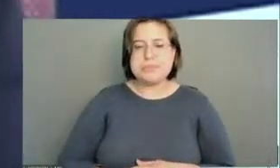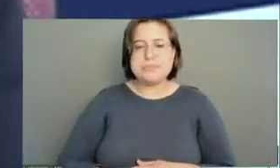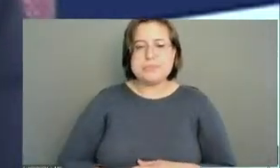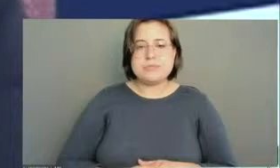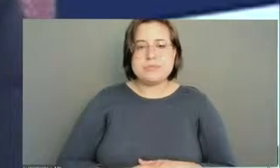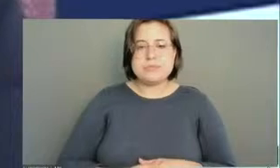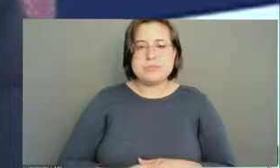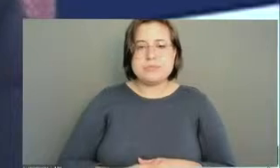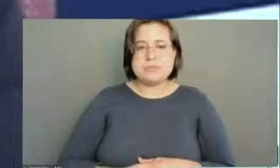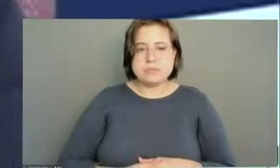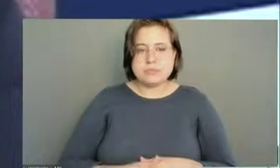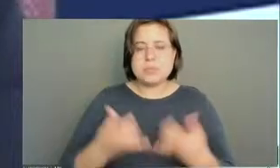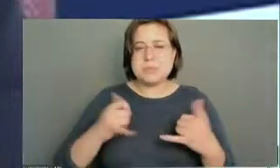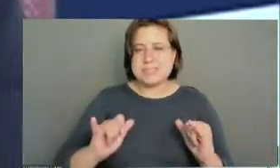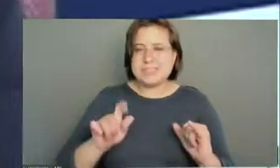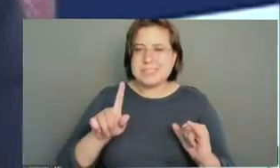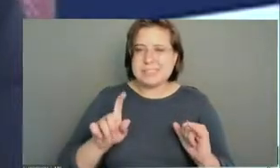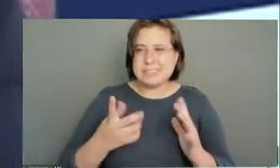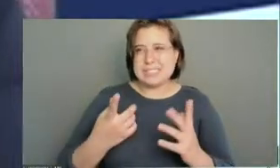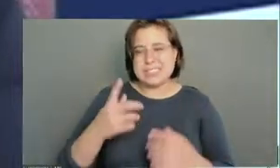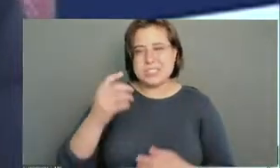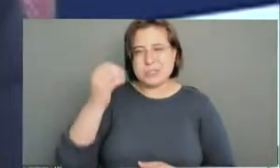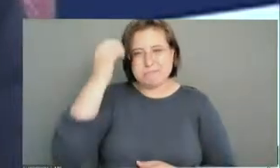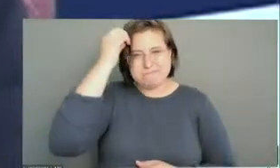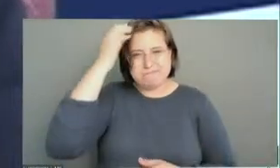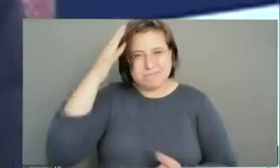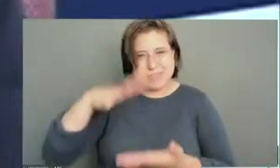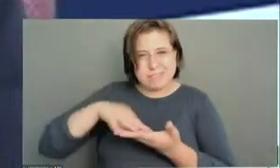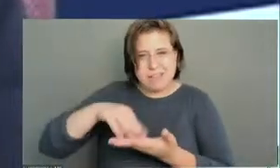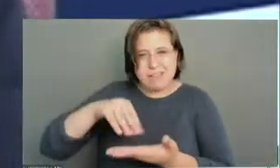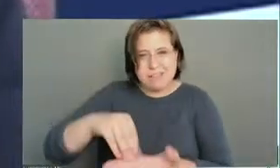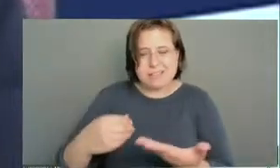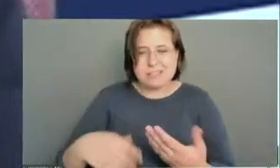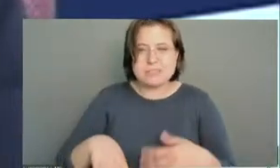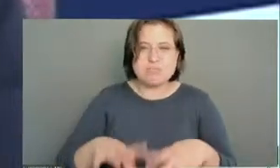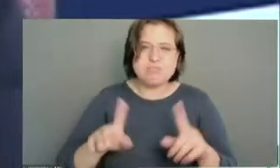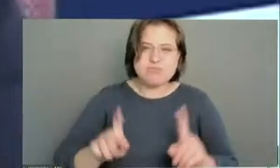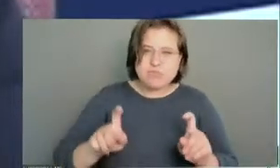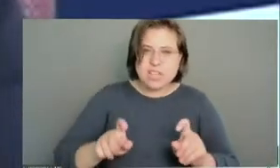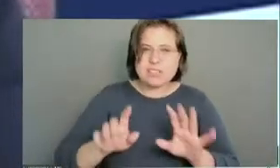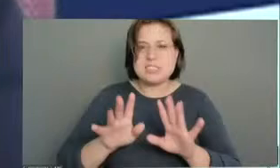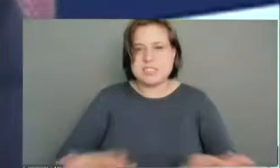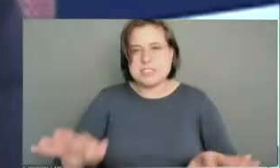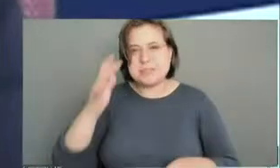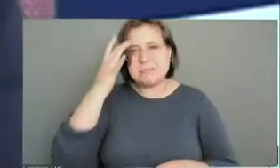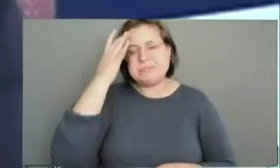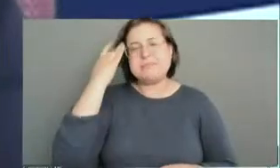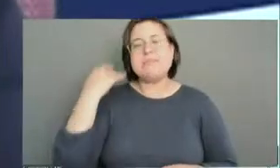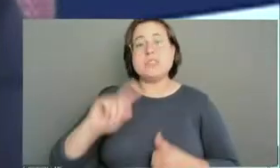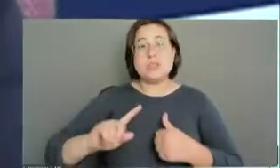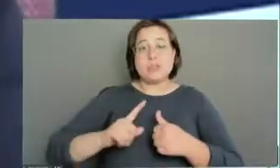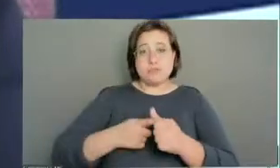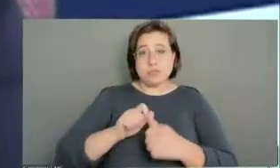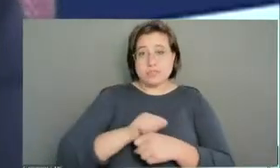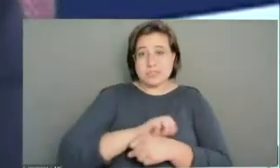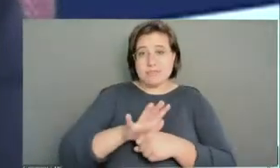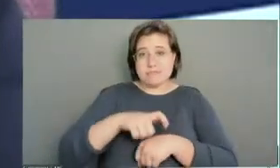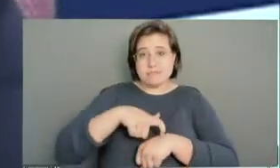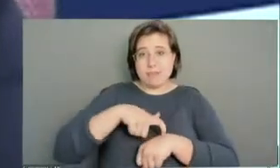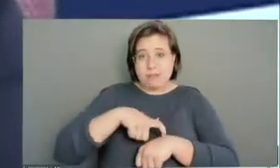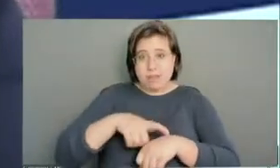well regarding testing and equitable access to testing. In the very first stages of the pandemic, testing sites were disproportionately located